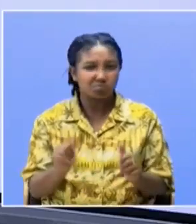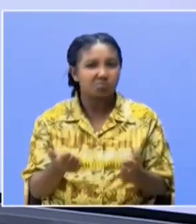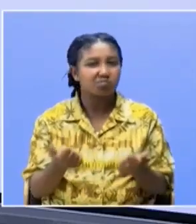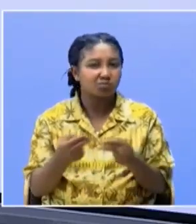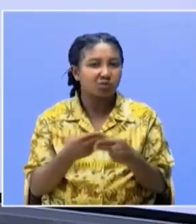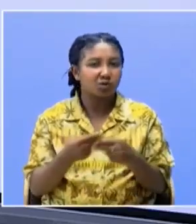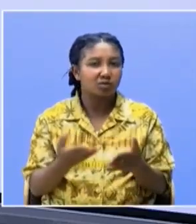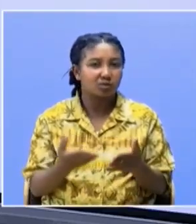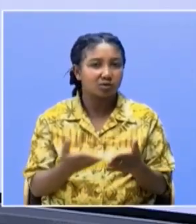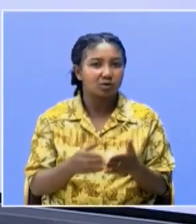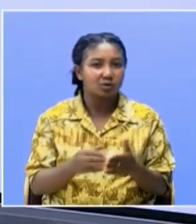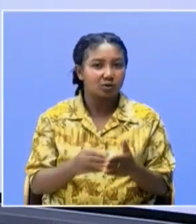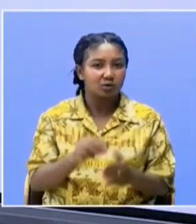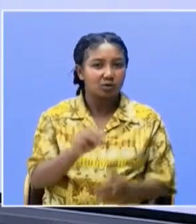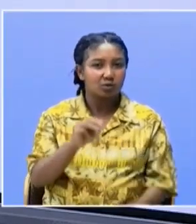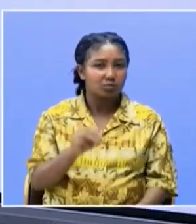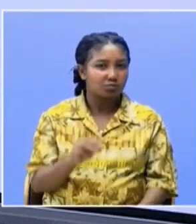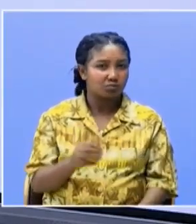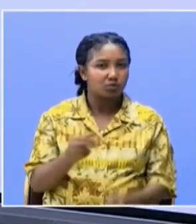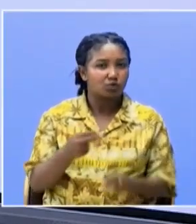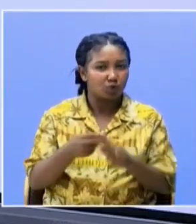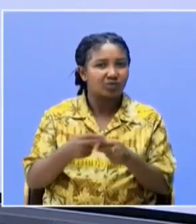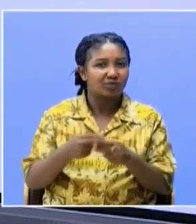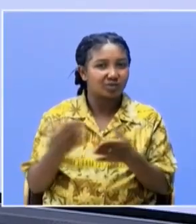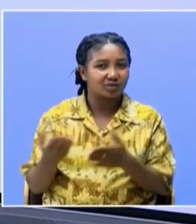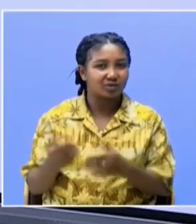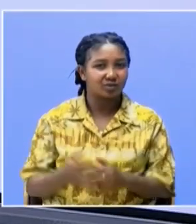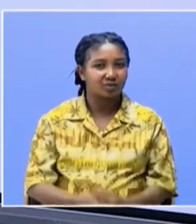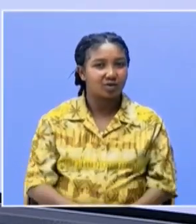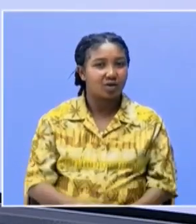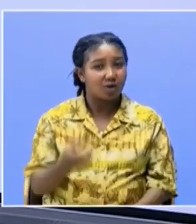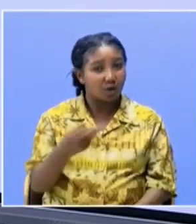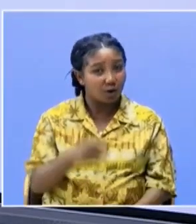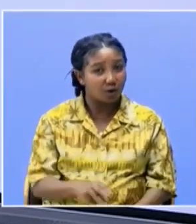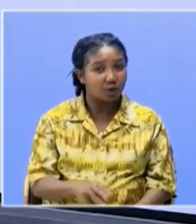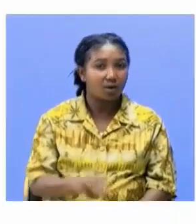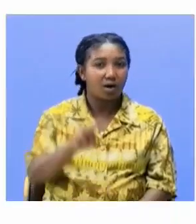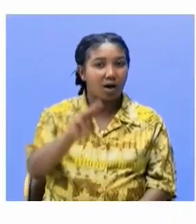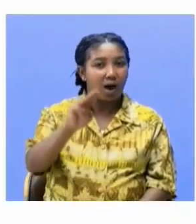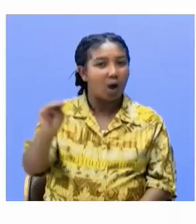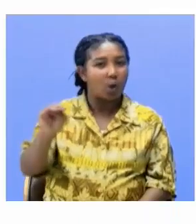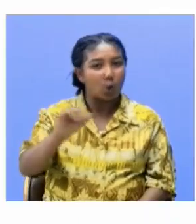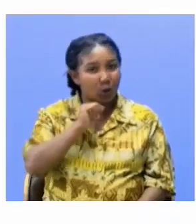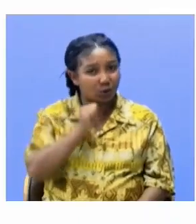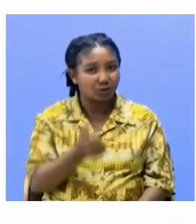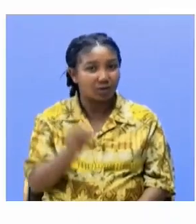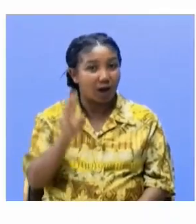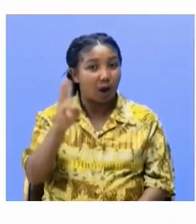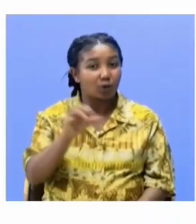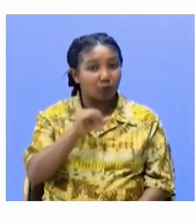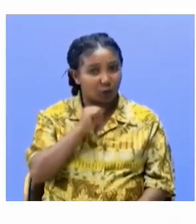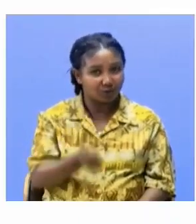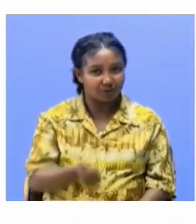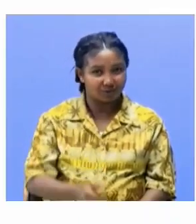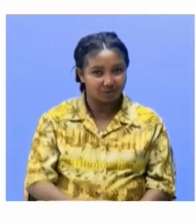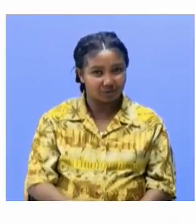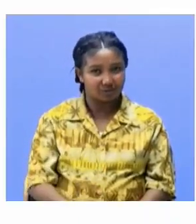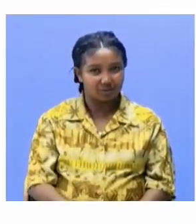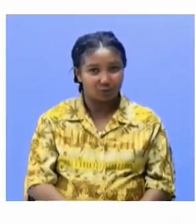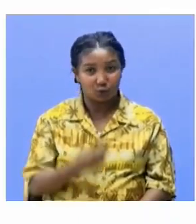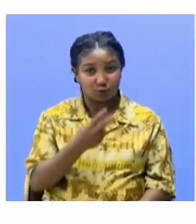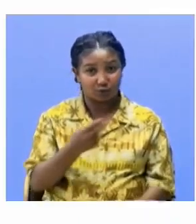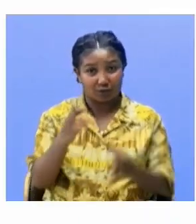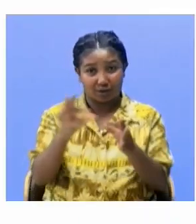short? Will not, this one. I will not, or I won't. Very good. I won't. Look at